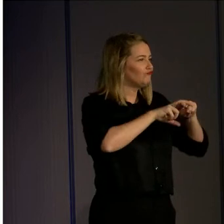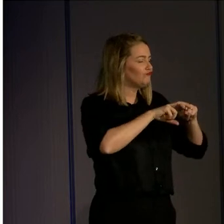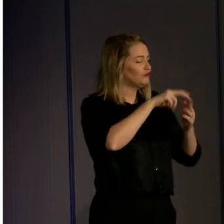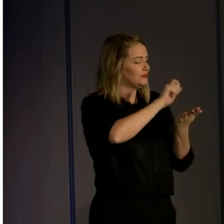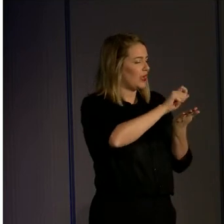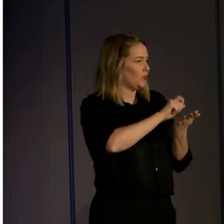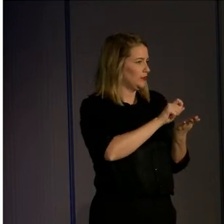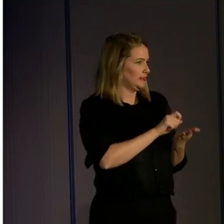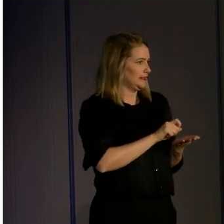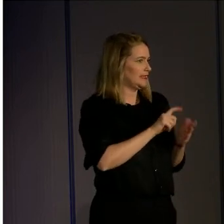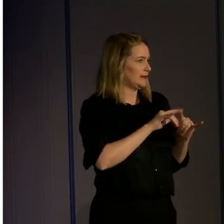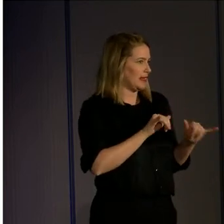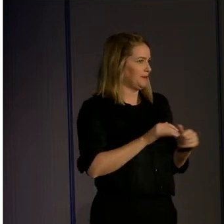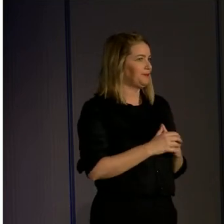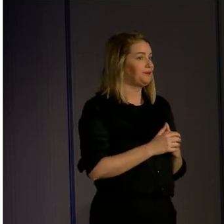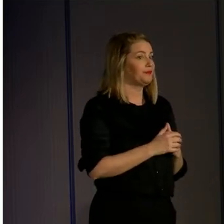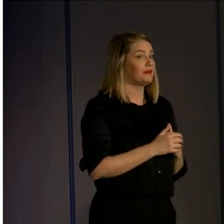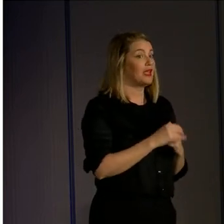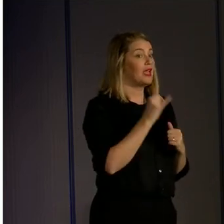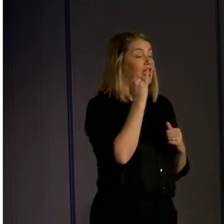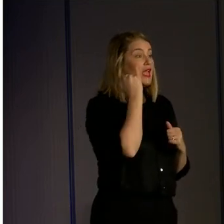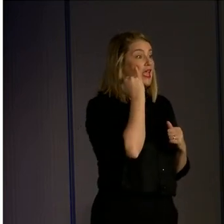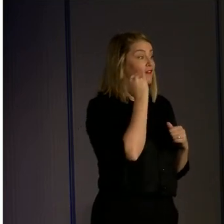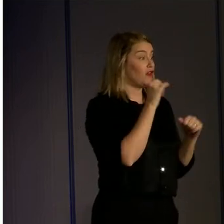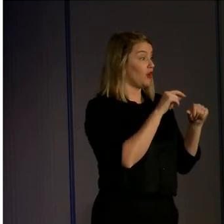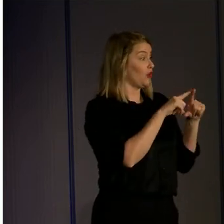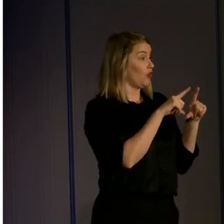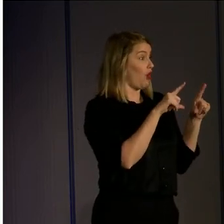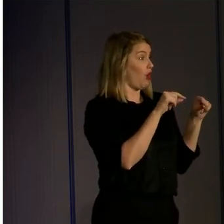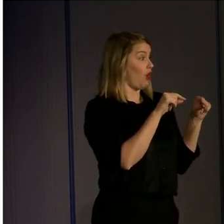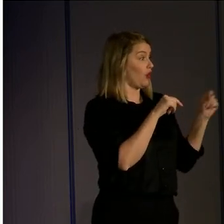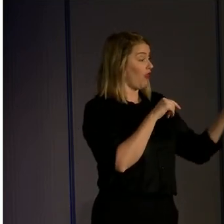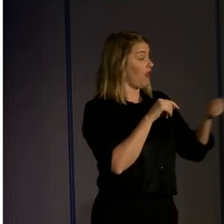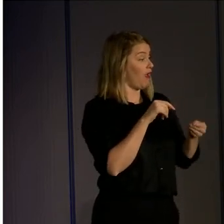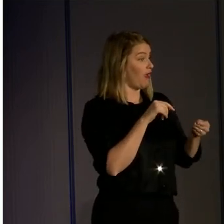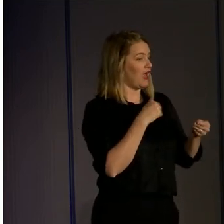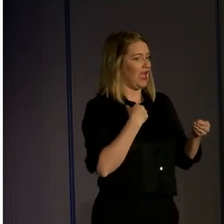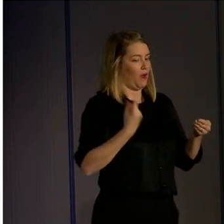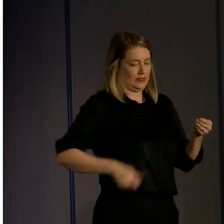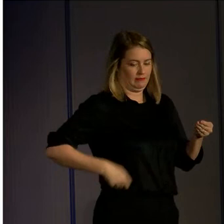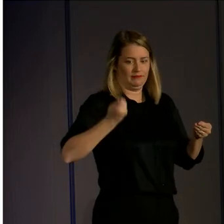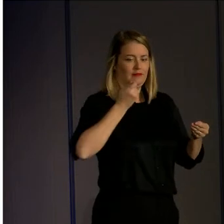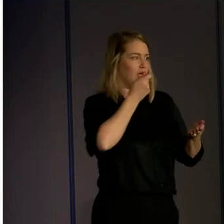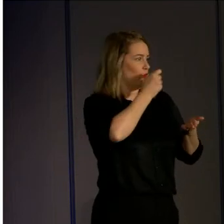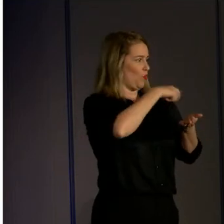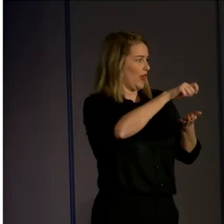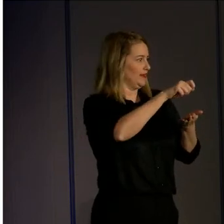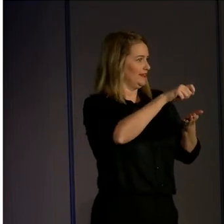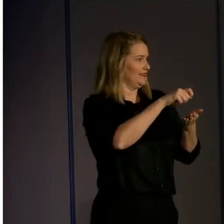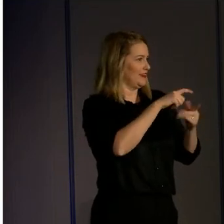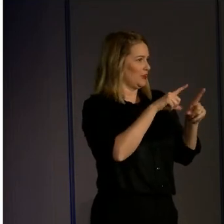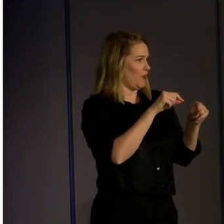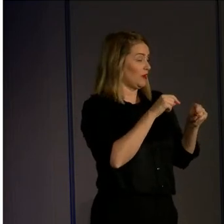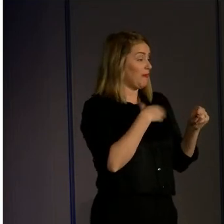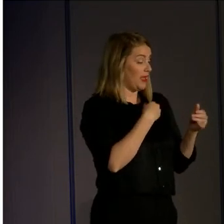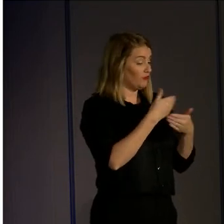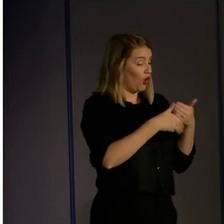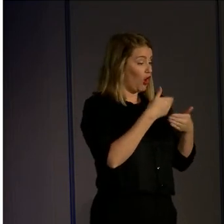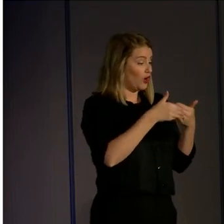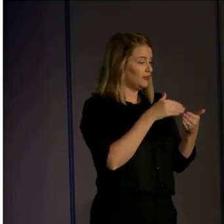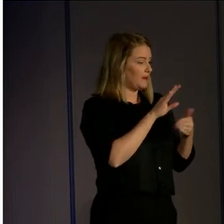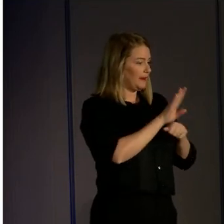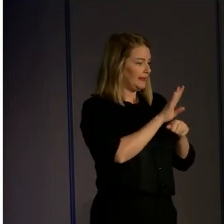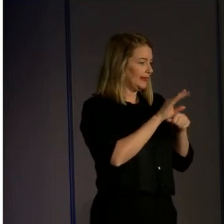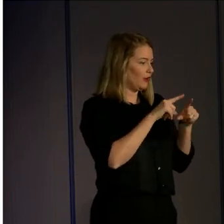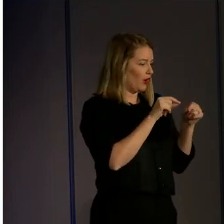if someone gives me a card, I pull out a pen and I write a note. Like I was doing that this morning, I went through my cards and I'm like, okay, I got to do this,